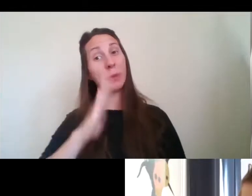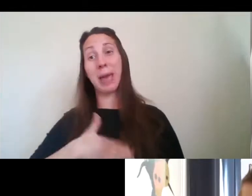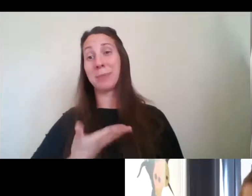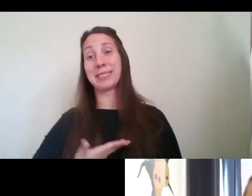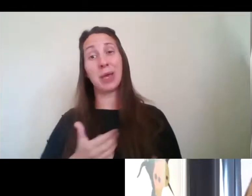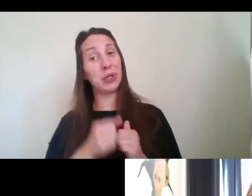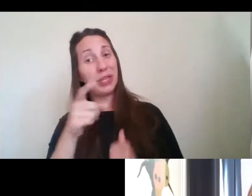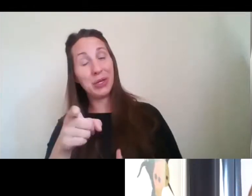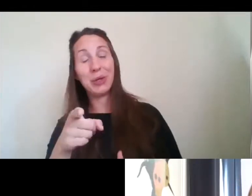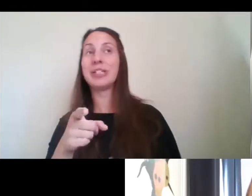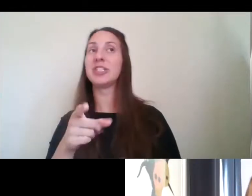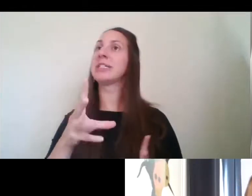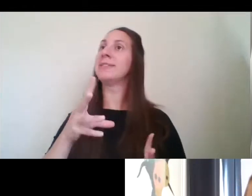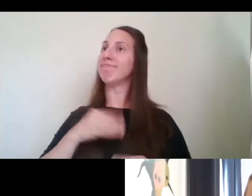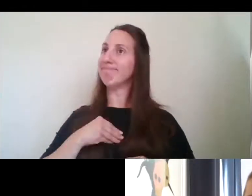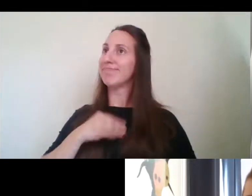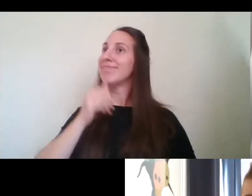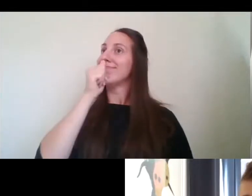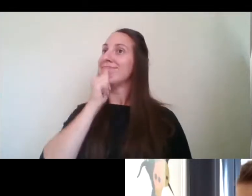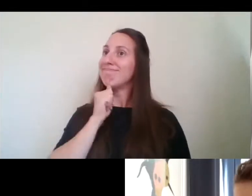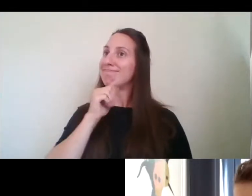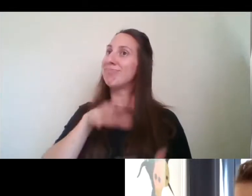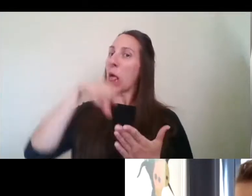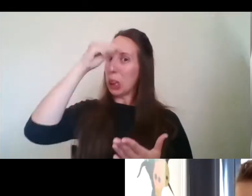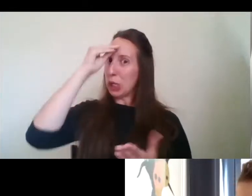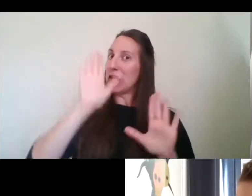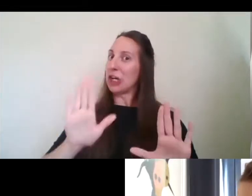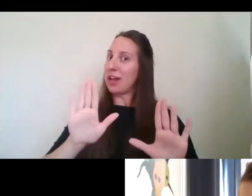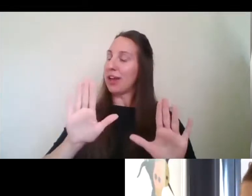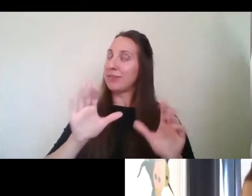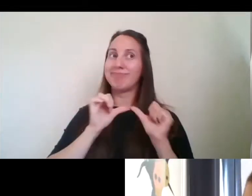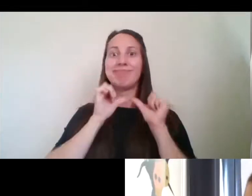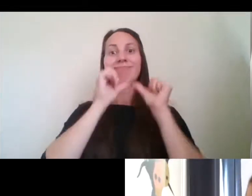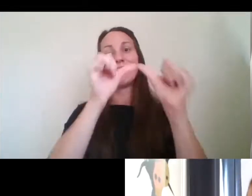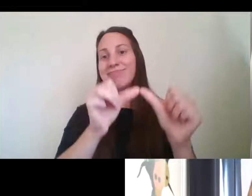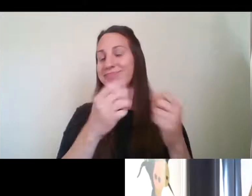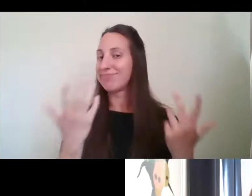can learn from that, and you can move forward and do better next time.